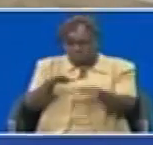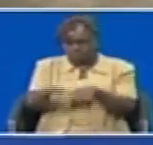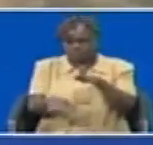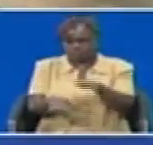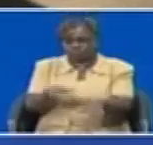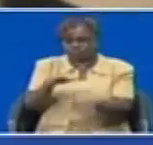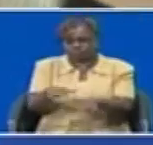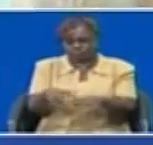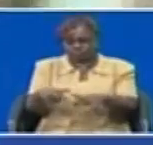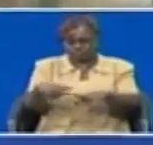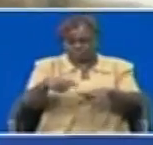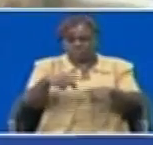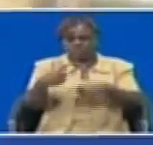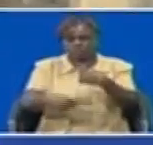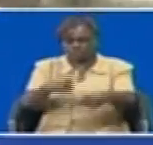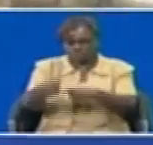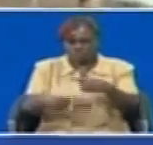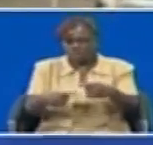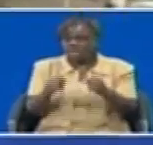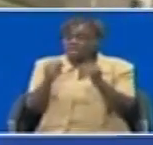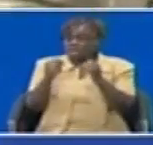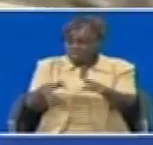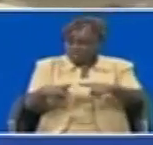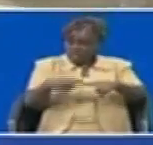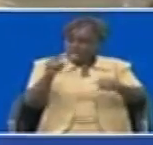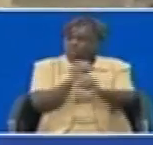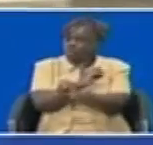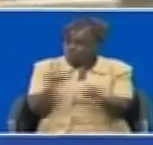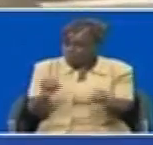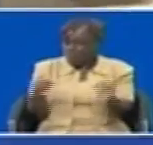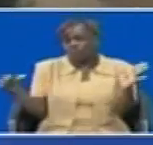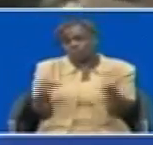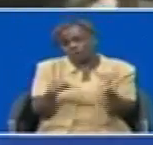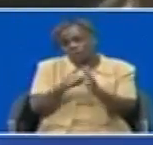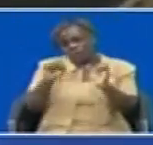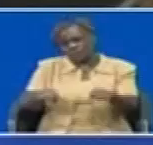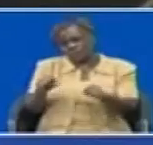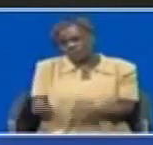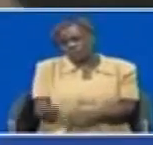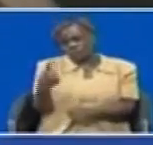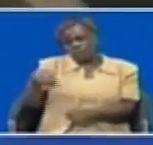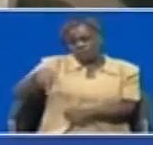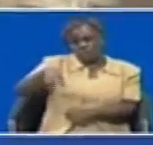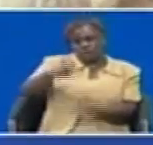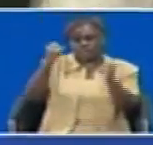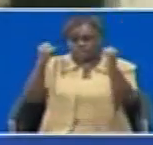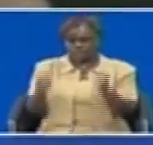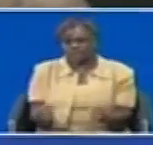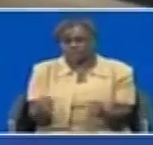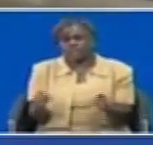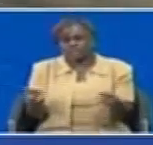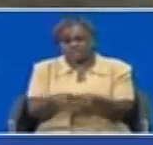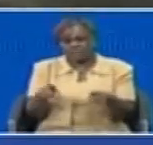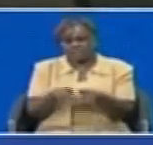and goats grow continuously, and if not trimmed, can cause problems and make walking difficult and predispose the